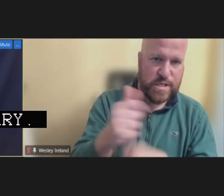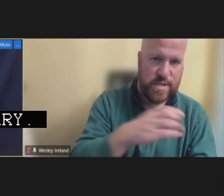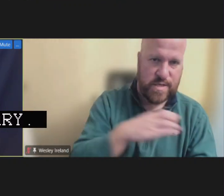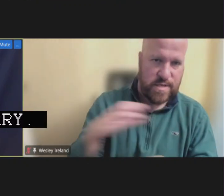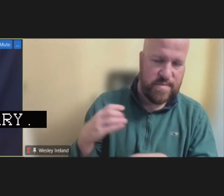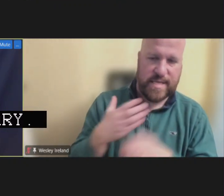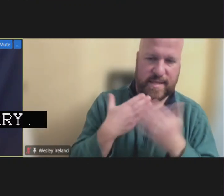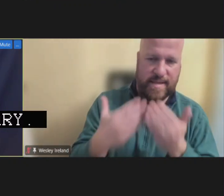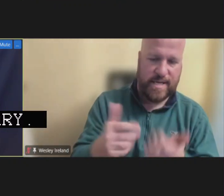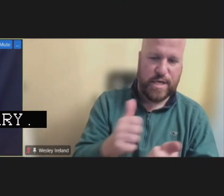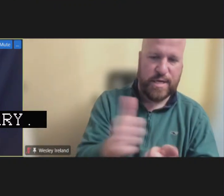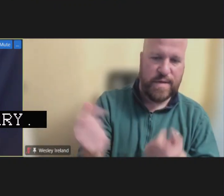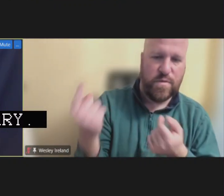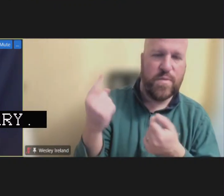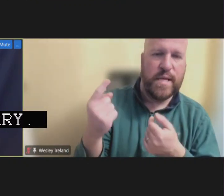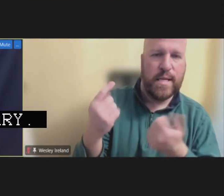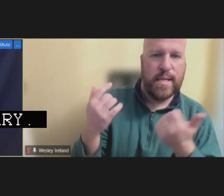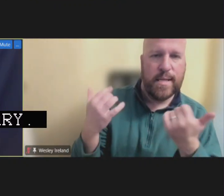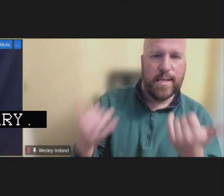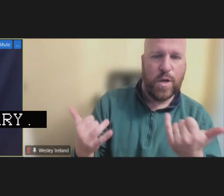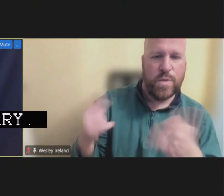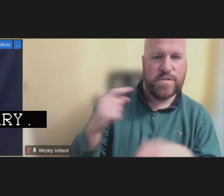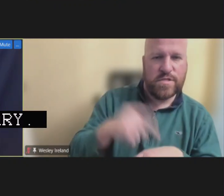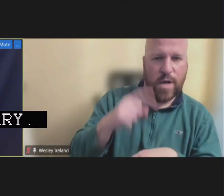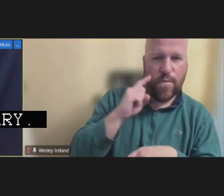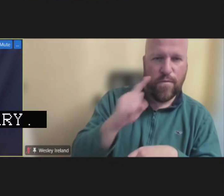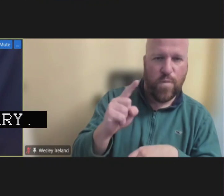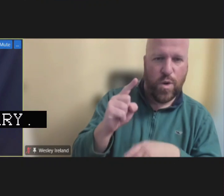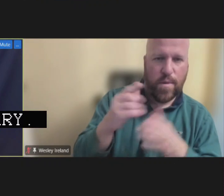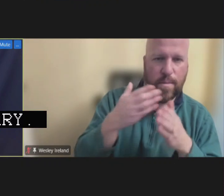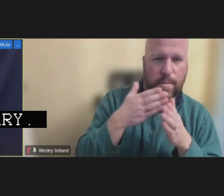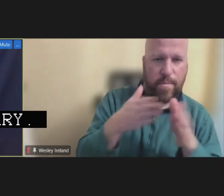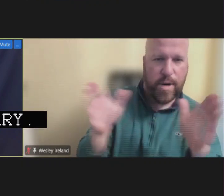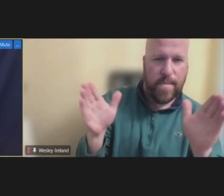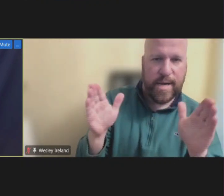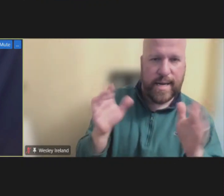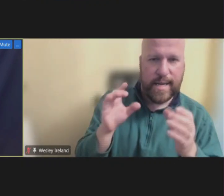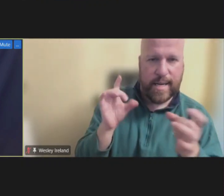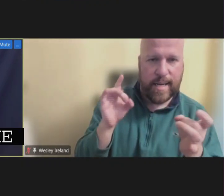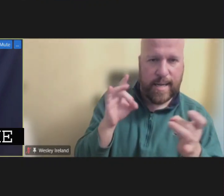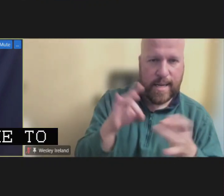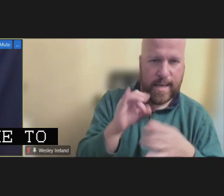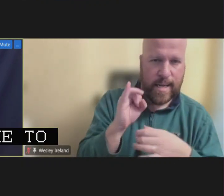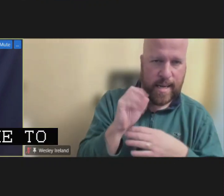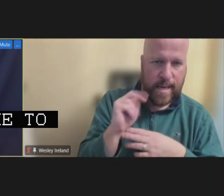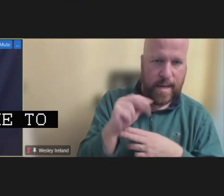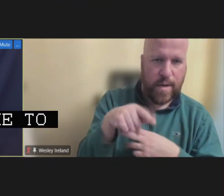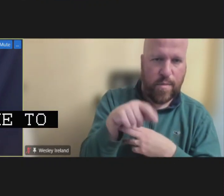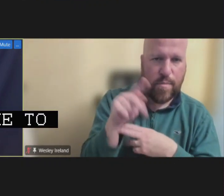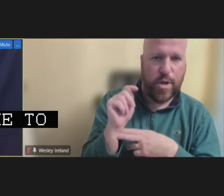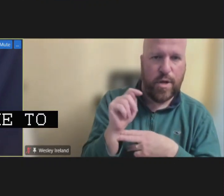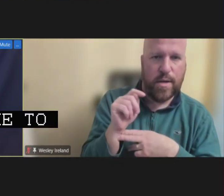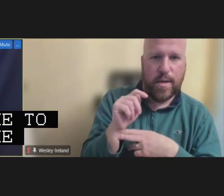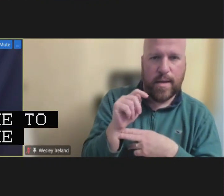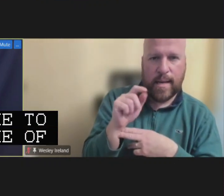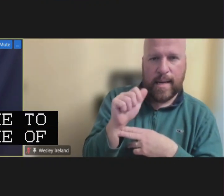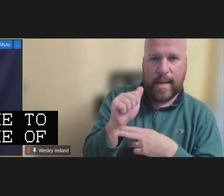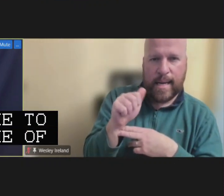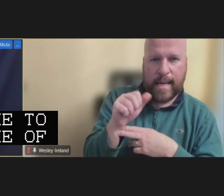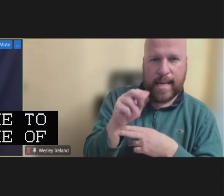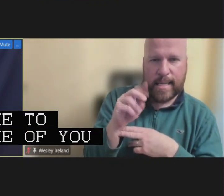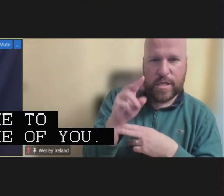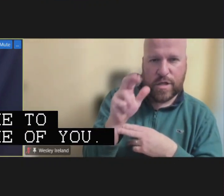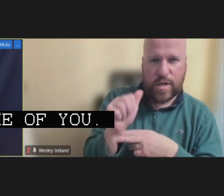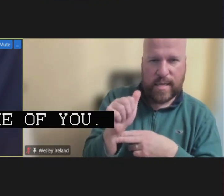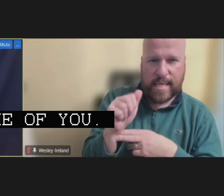Okay. So I'd like to thank each and every one of you who are going to be serving on the executive committee. And